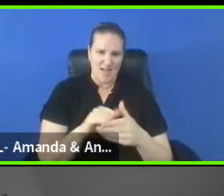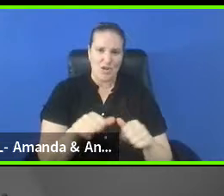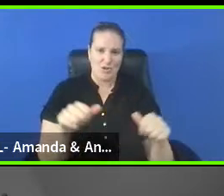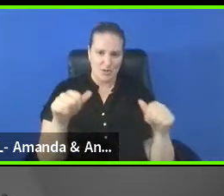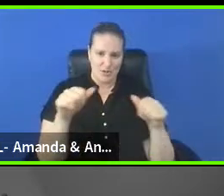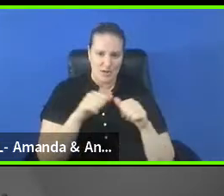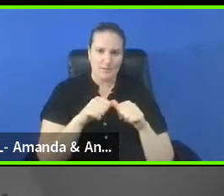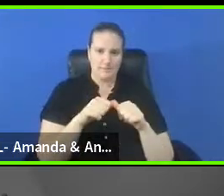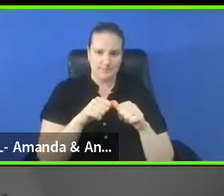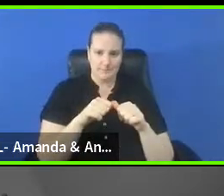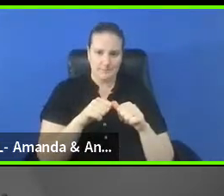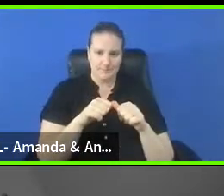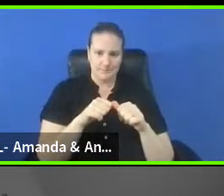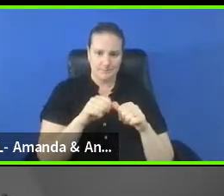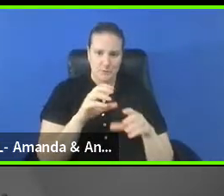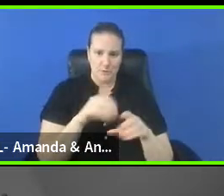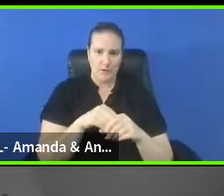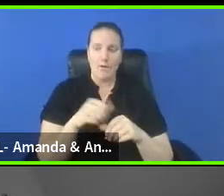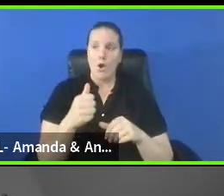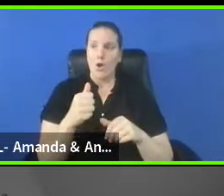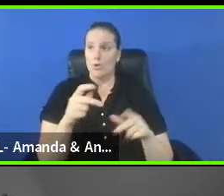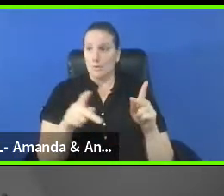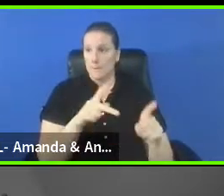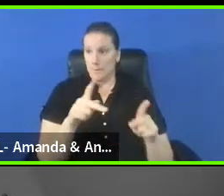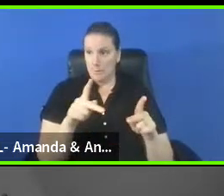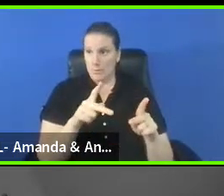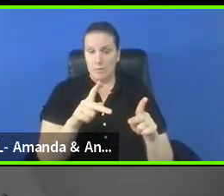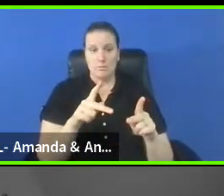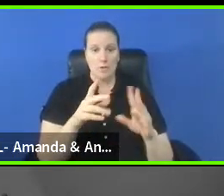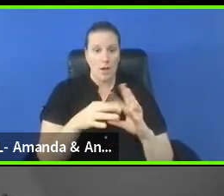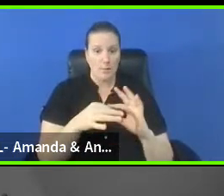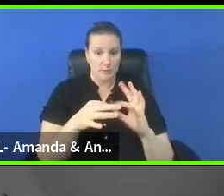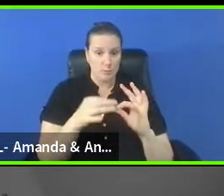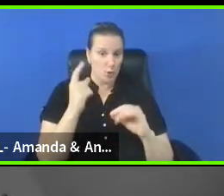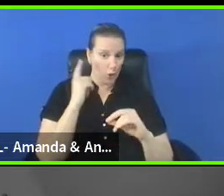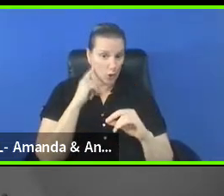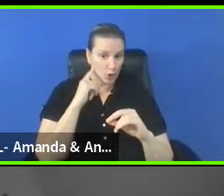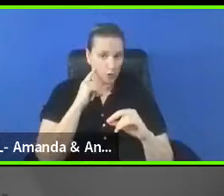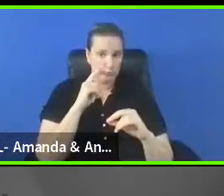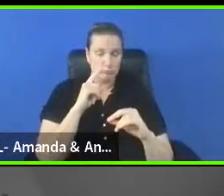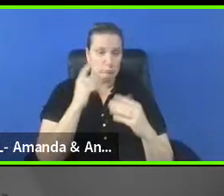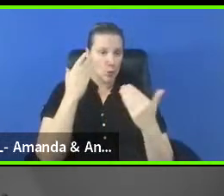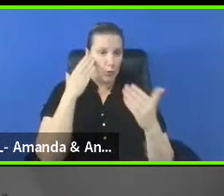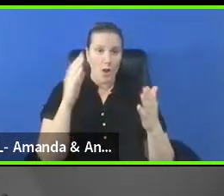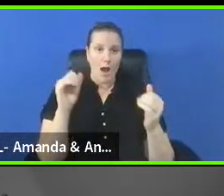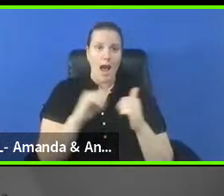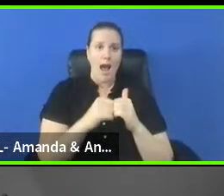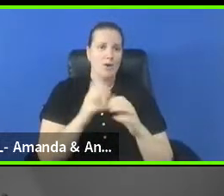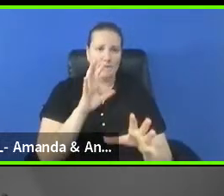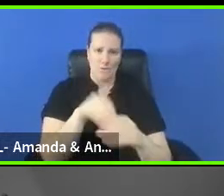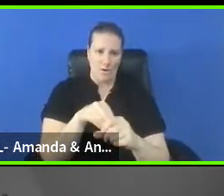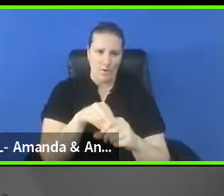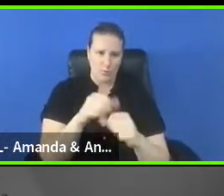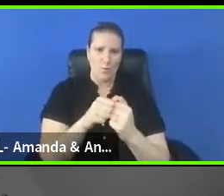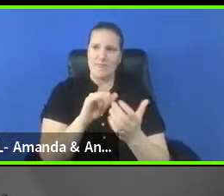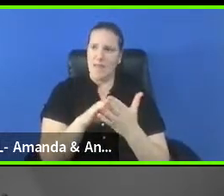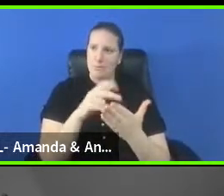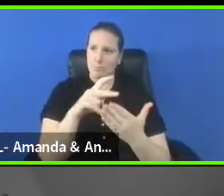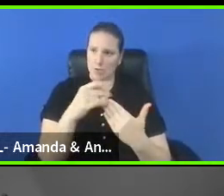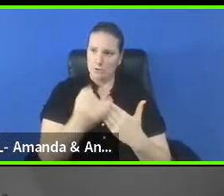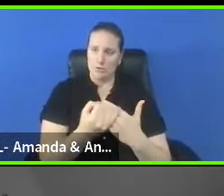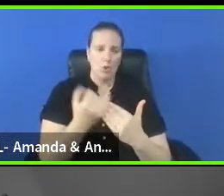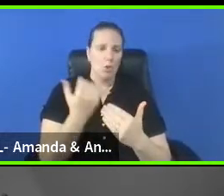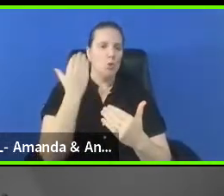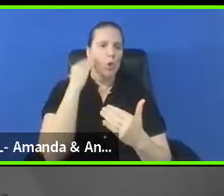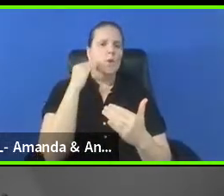or fell into that area. Other folks, a lot of the comment that we heard was just not knowing how they can engage with the project or knowing that there